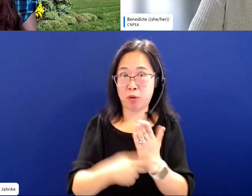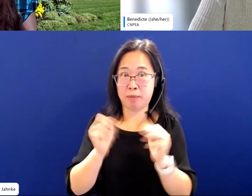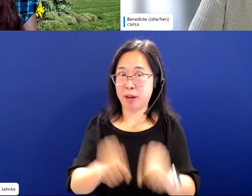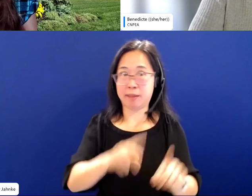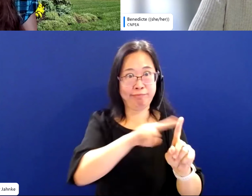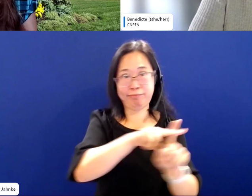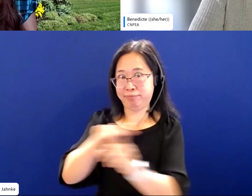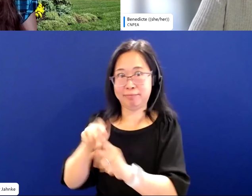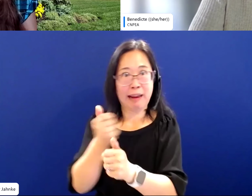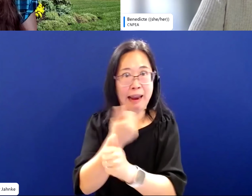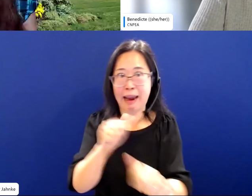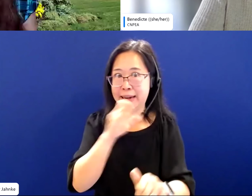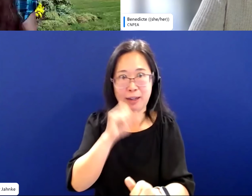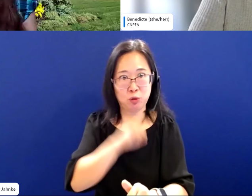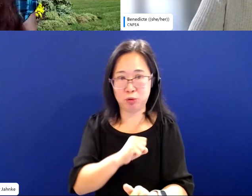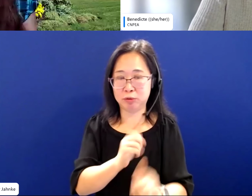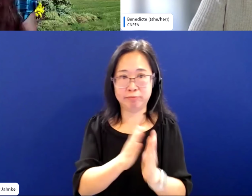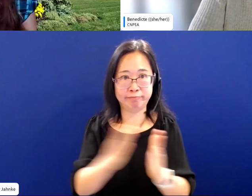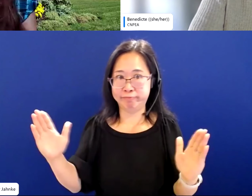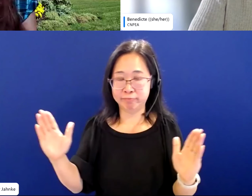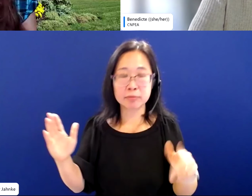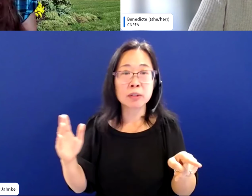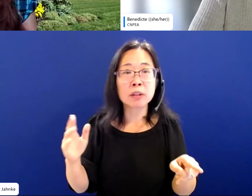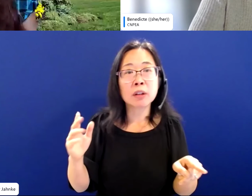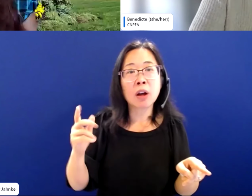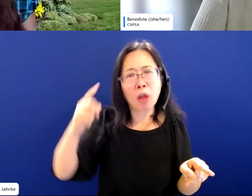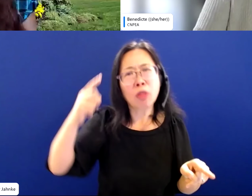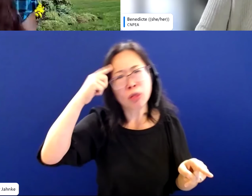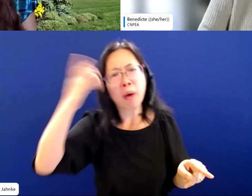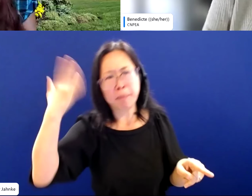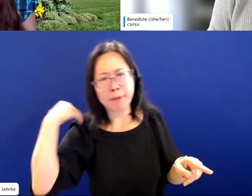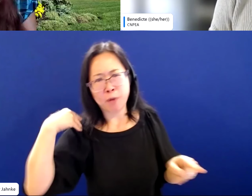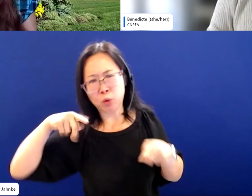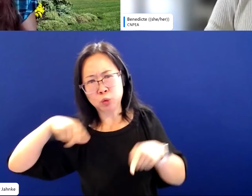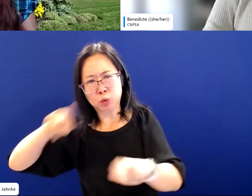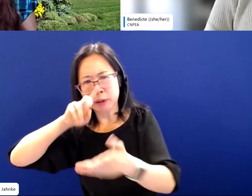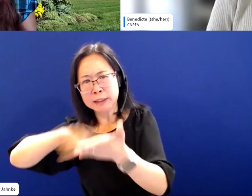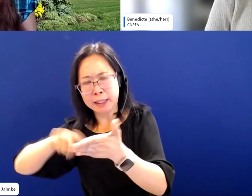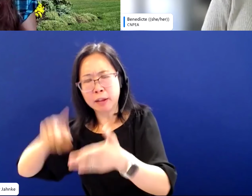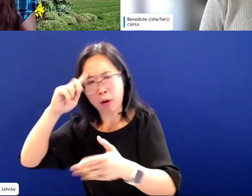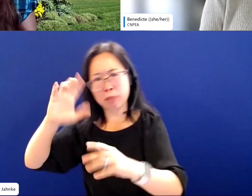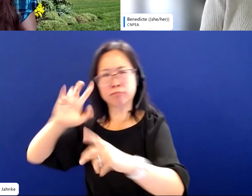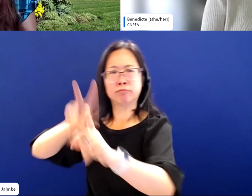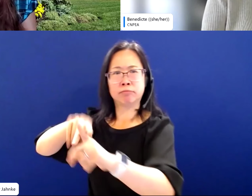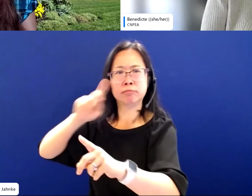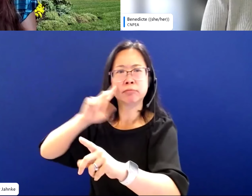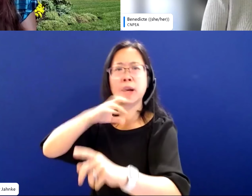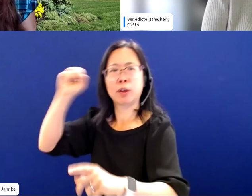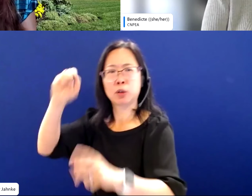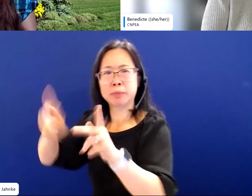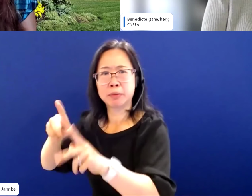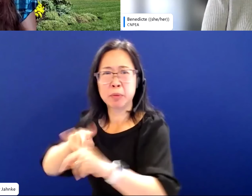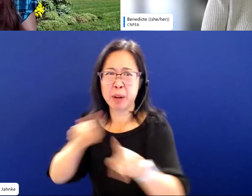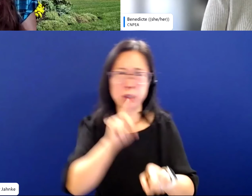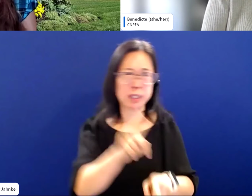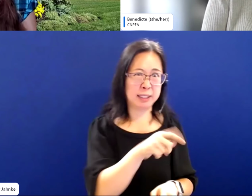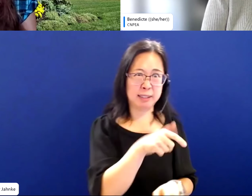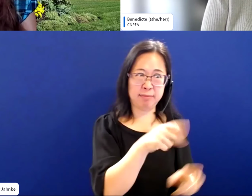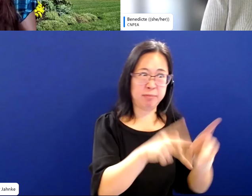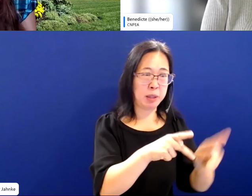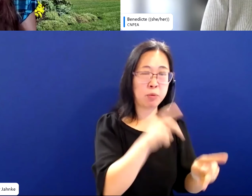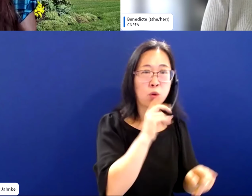of any age. We particularly were thinking about older individuals, but, people in their 40s, 50s,